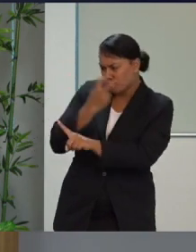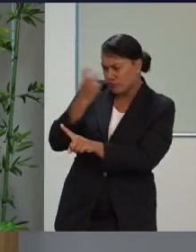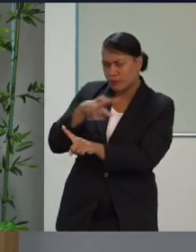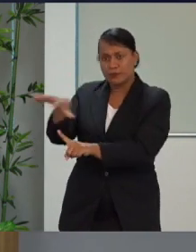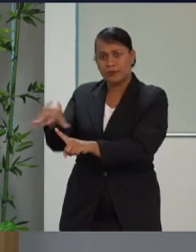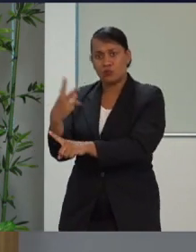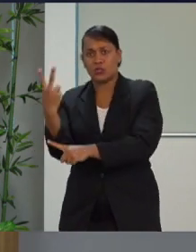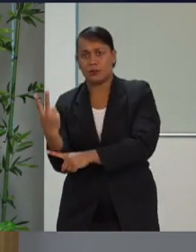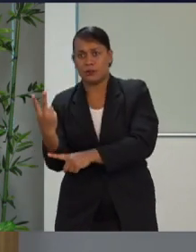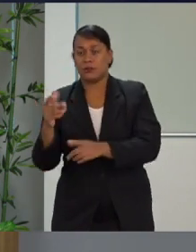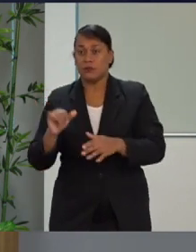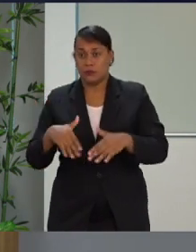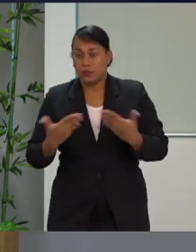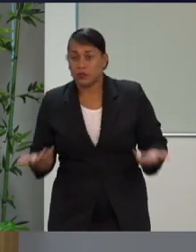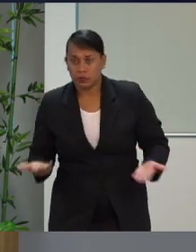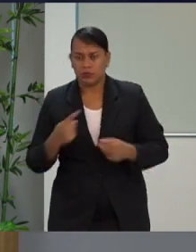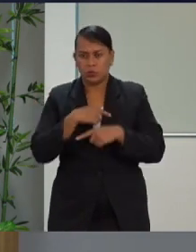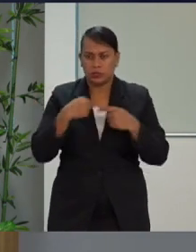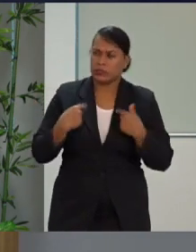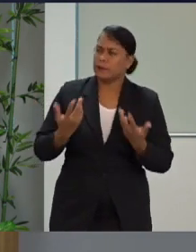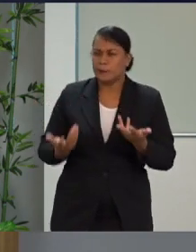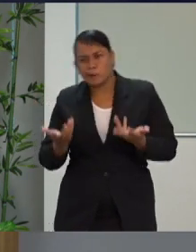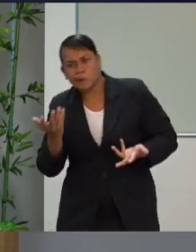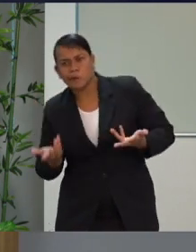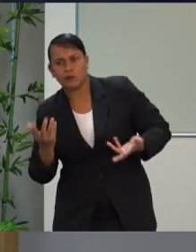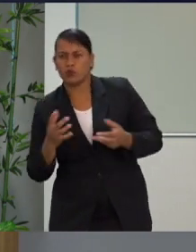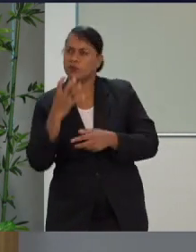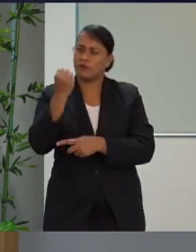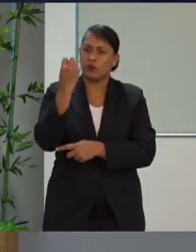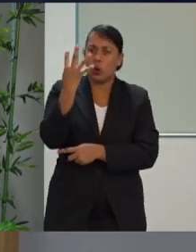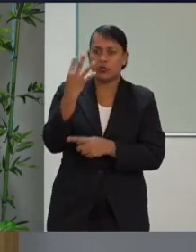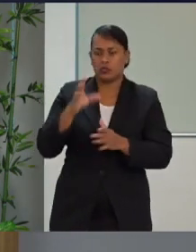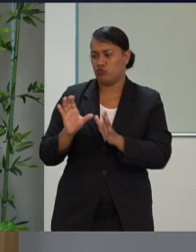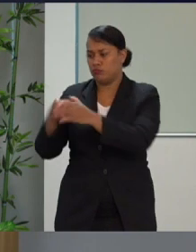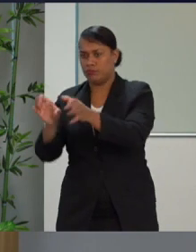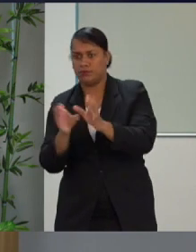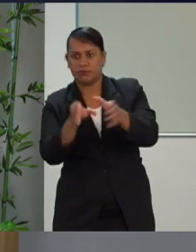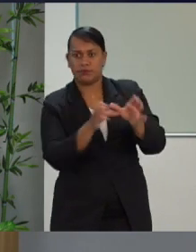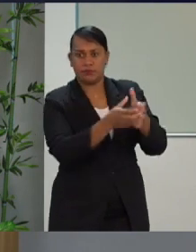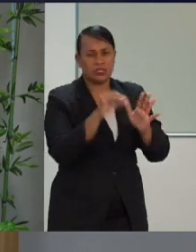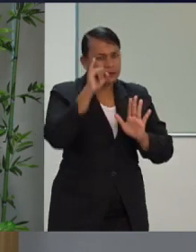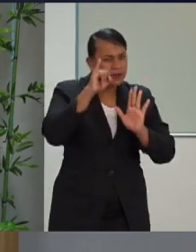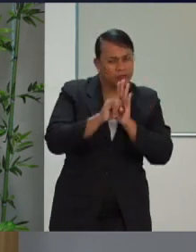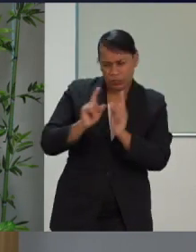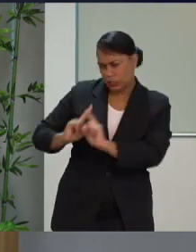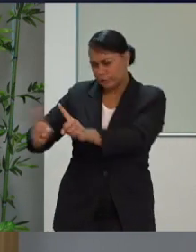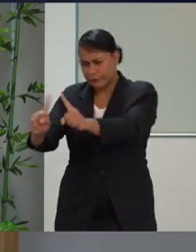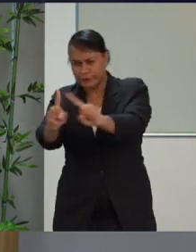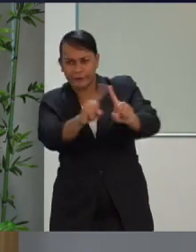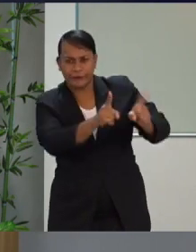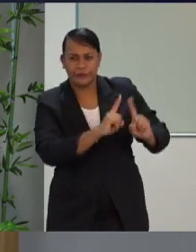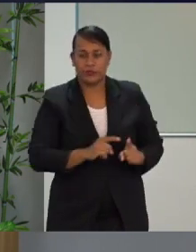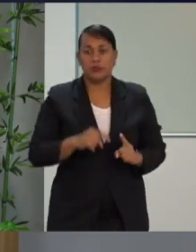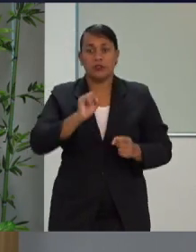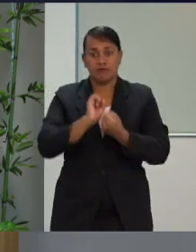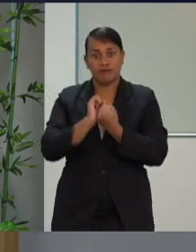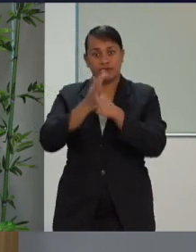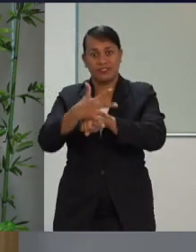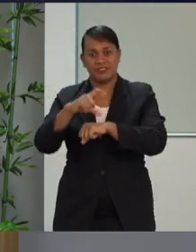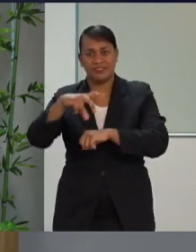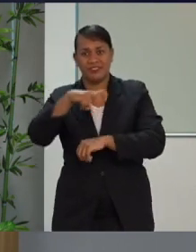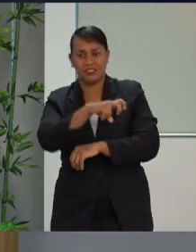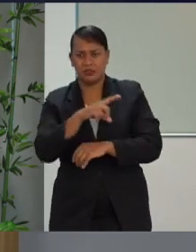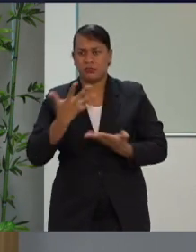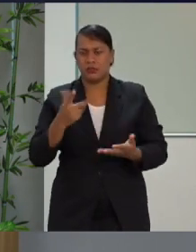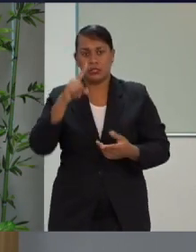we remain with 4 clusters of COVID-19 patients, and